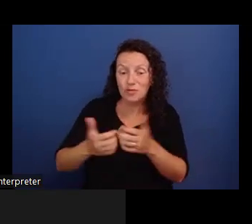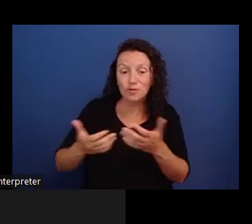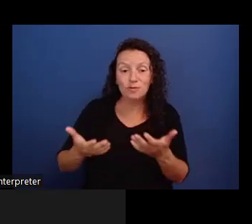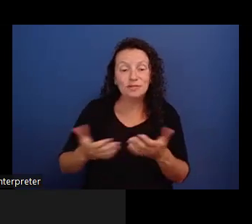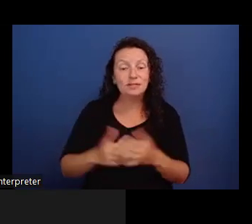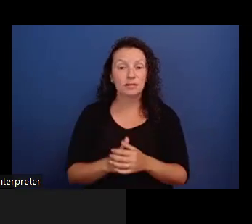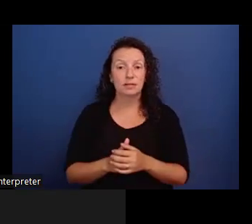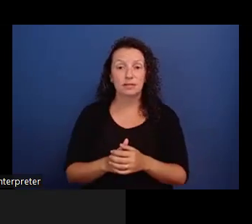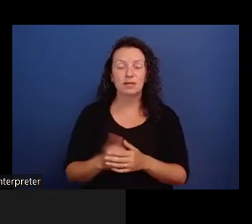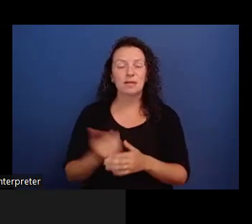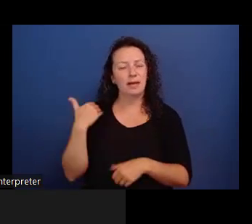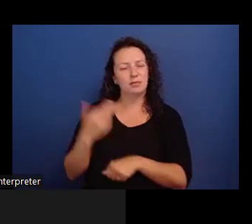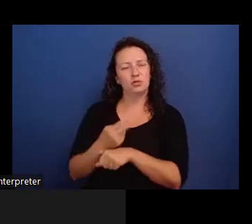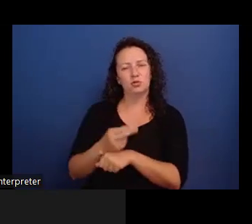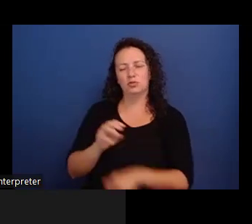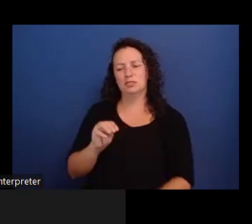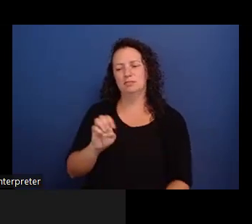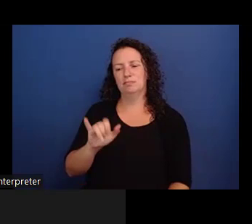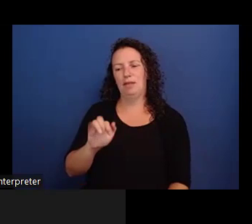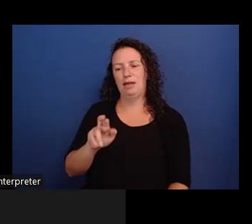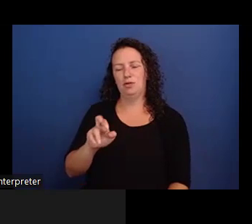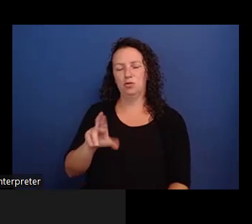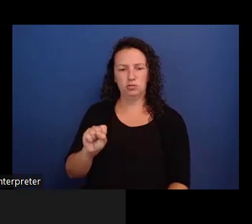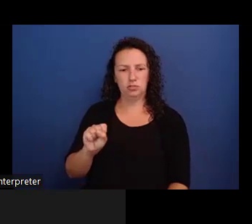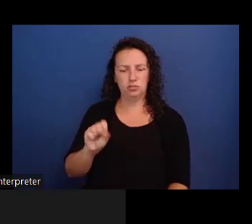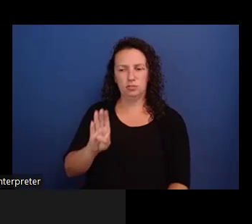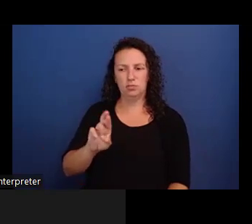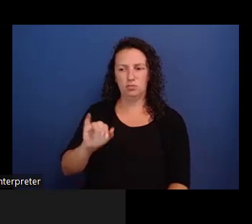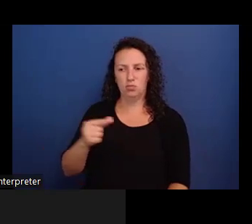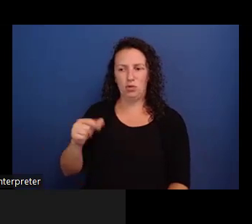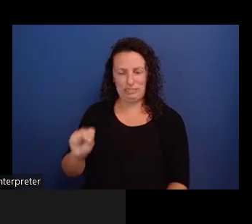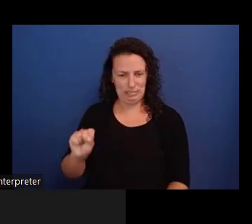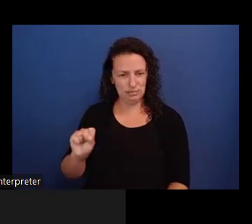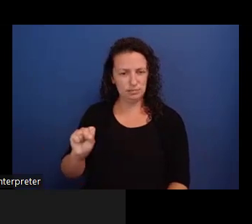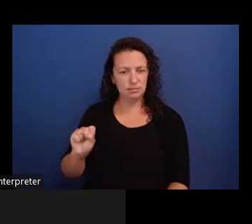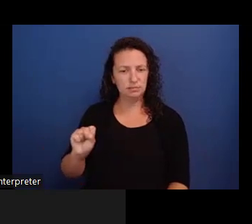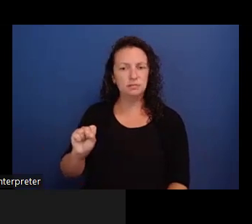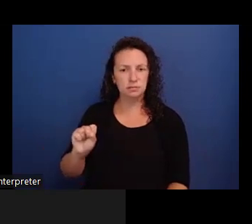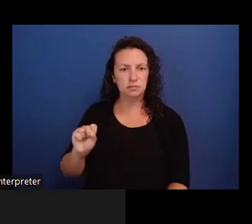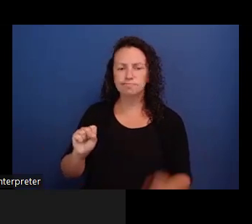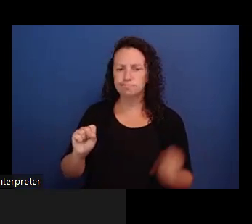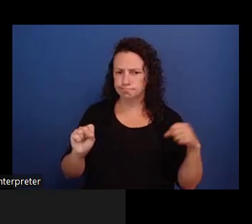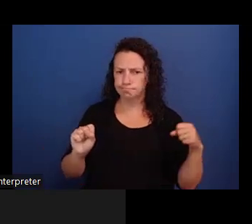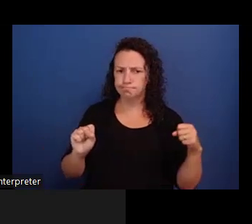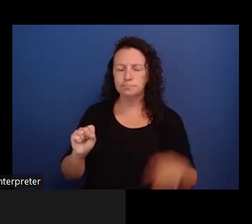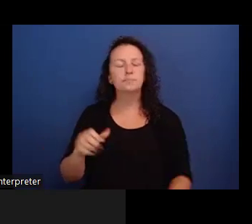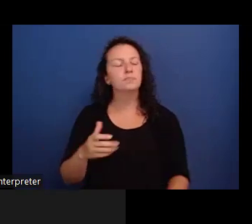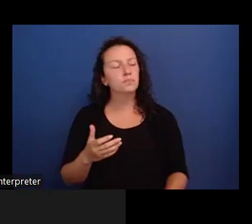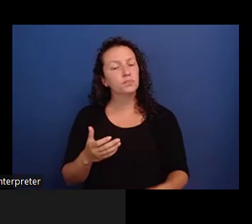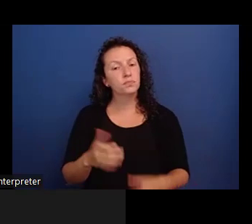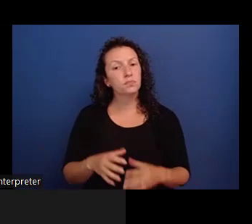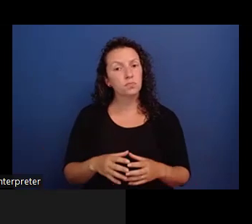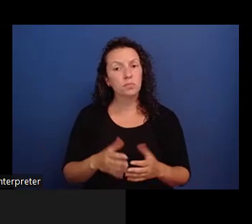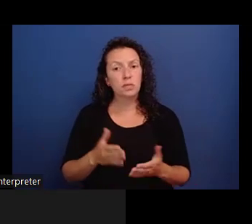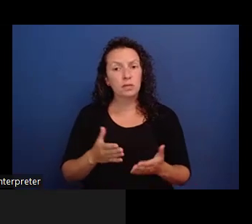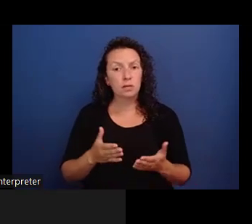done the Myers-Briggs, you know, a lot of you might have done the Myers-Briggs before. Mhm. And you might kind